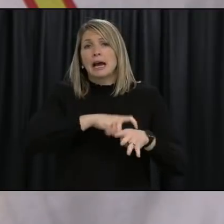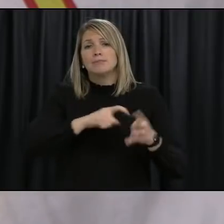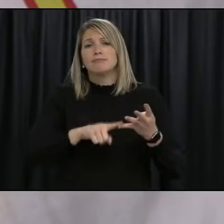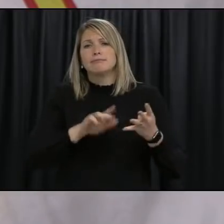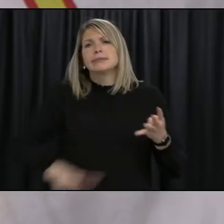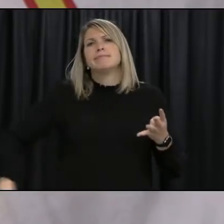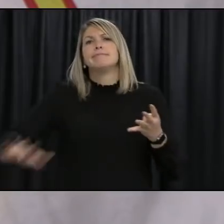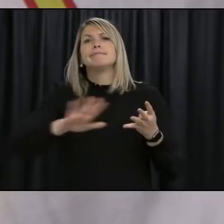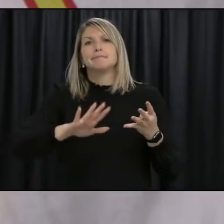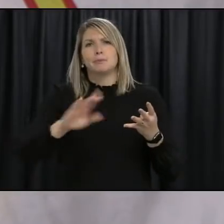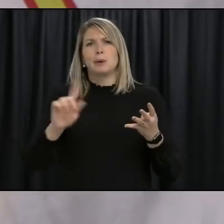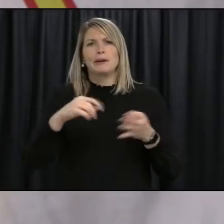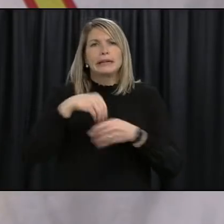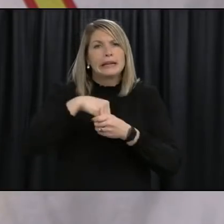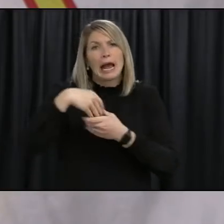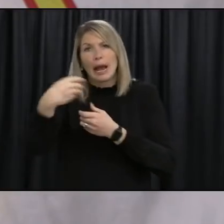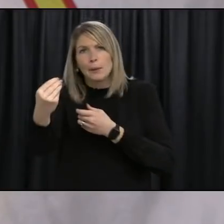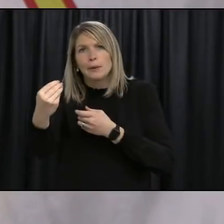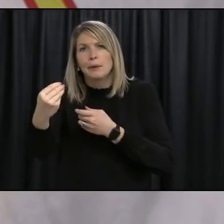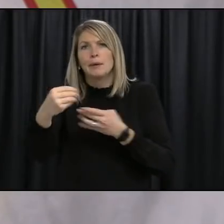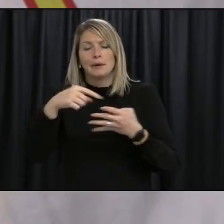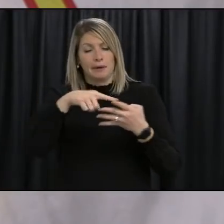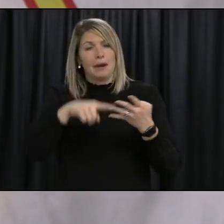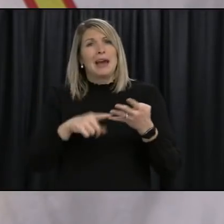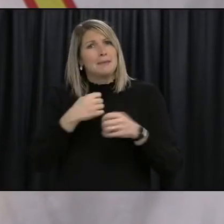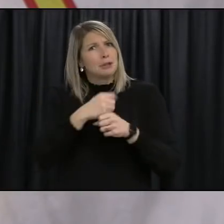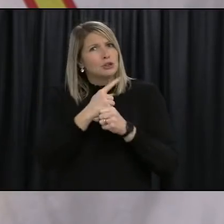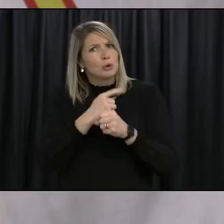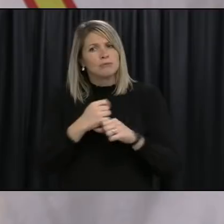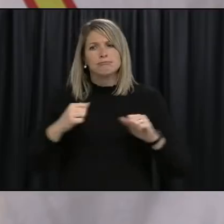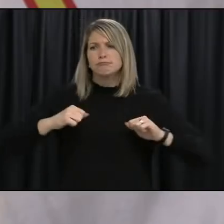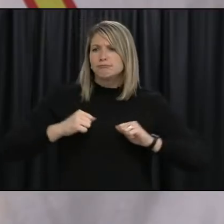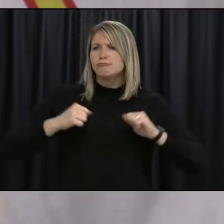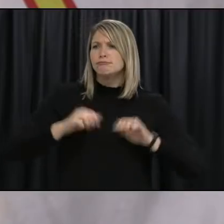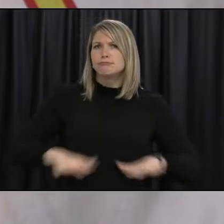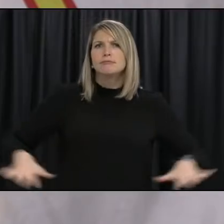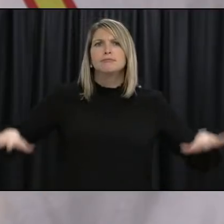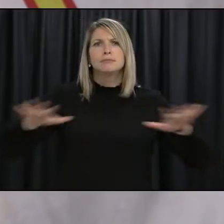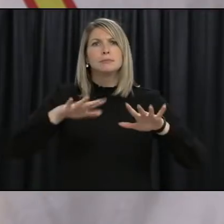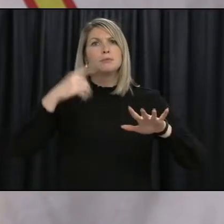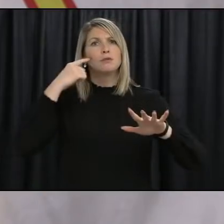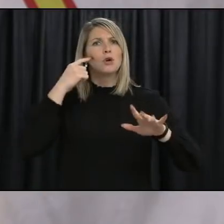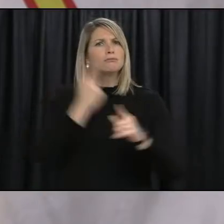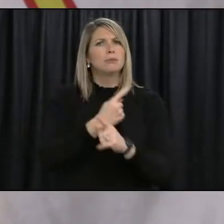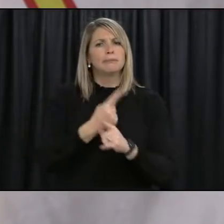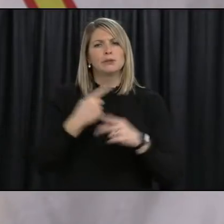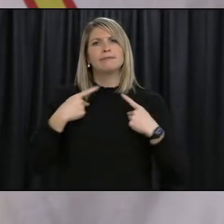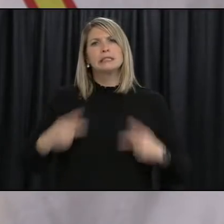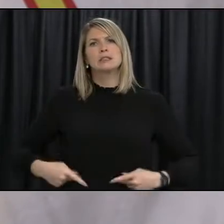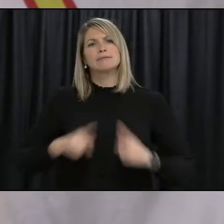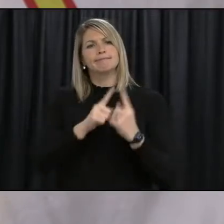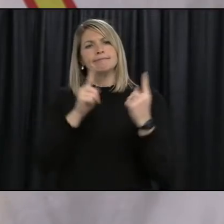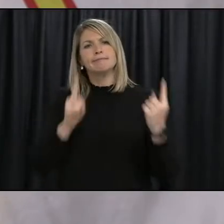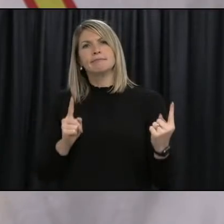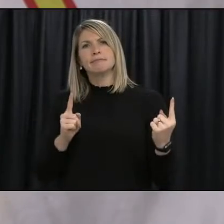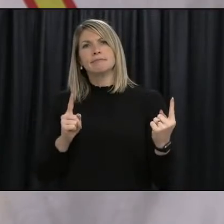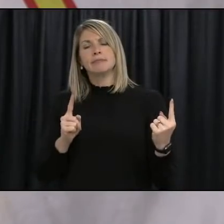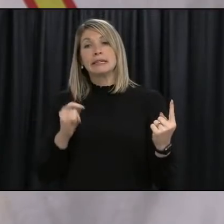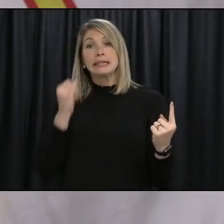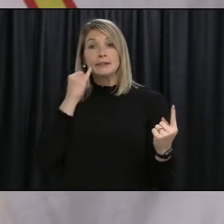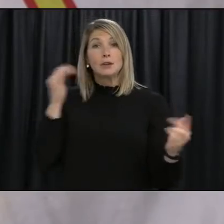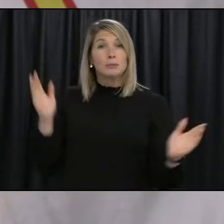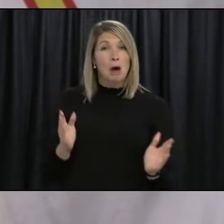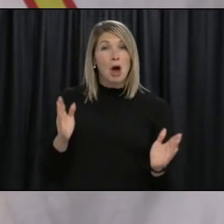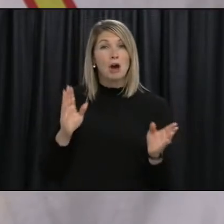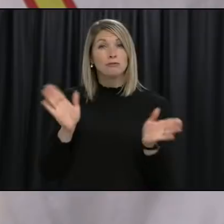COVID-19. Gathering spaces should be large enough to allow physical distancing. Let the size of your space determine how many people you can